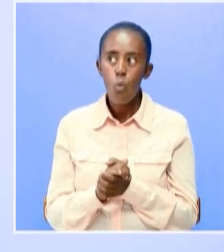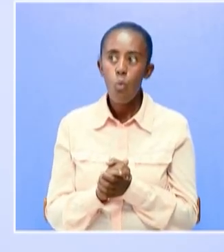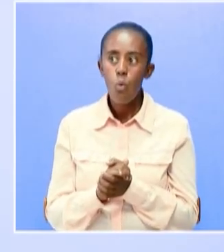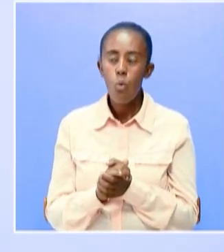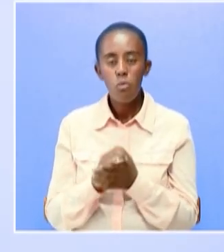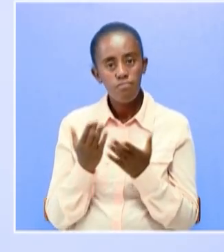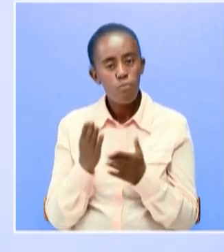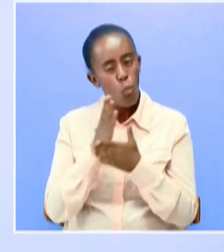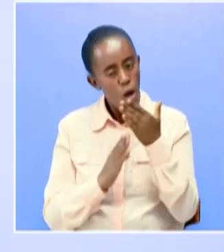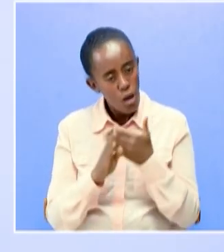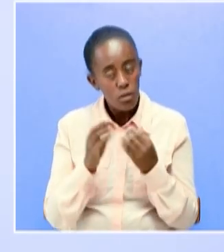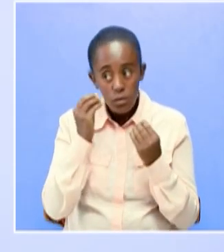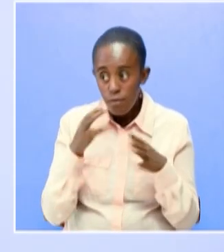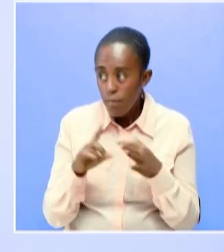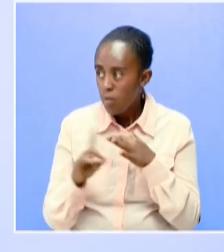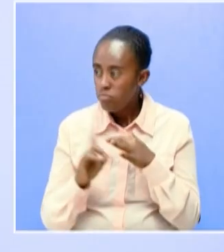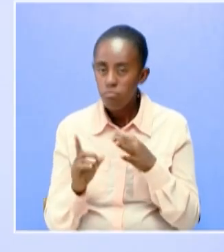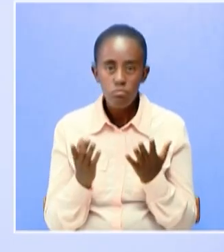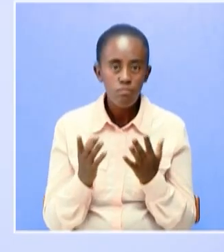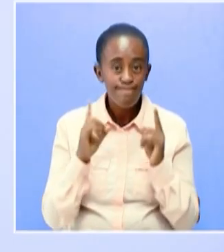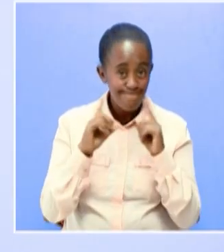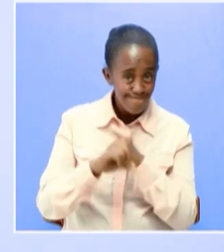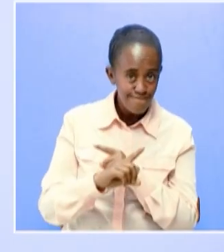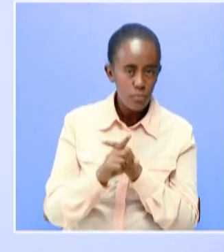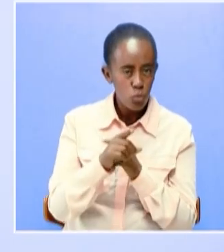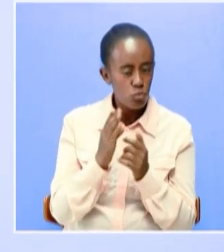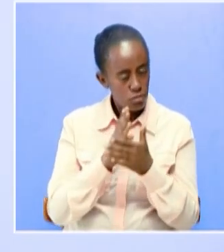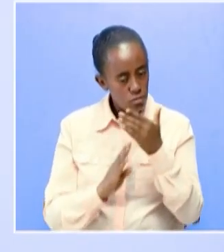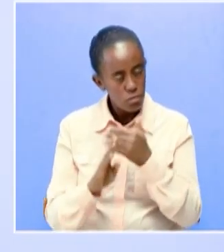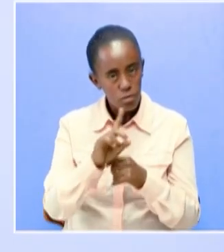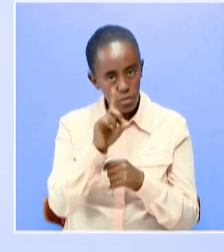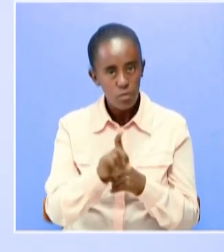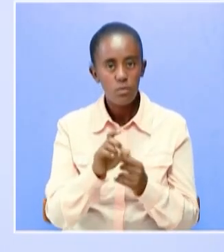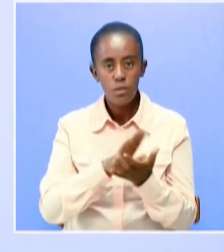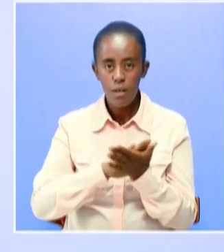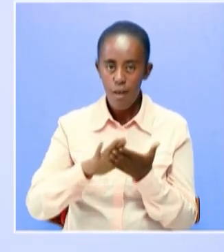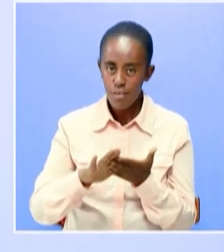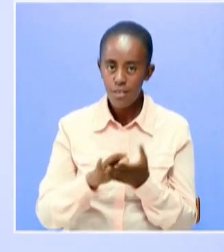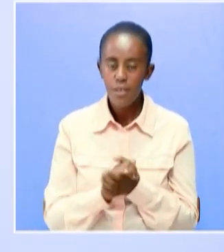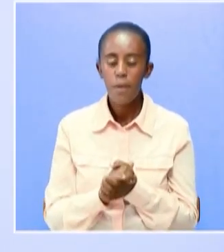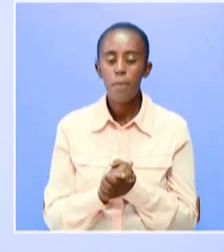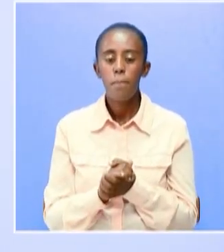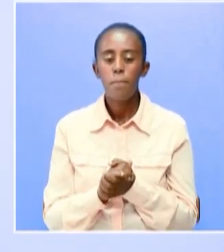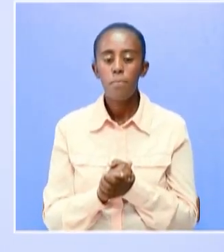one politely to get that thing. Nice here. Come on.